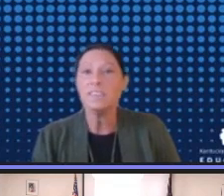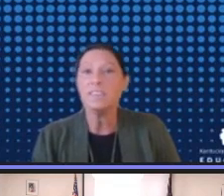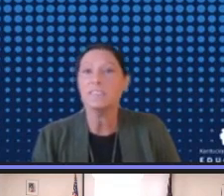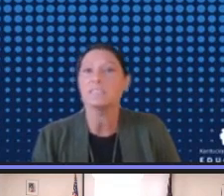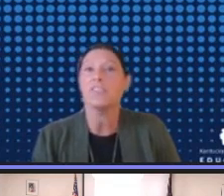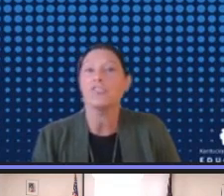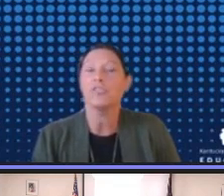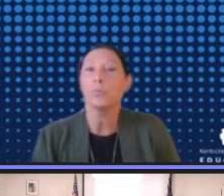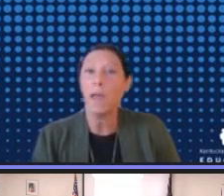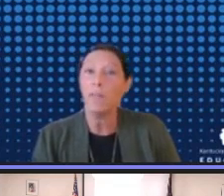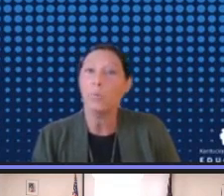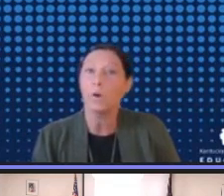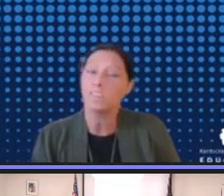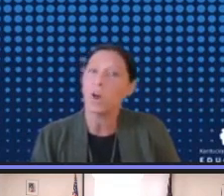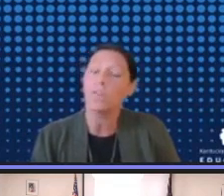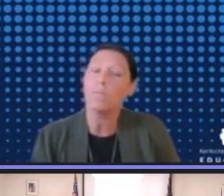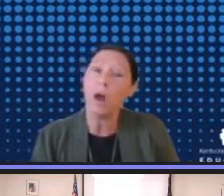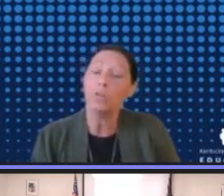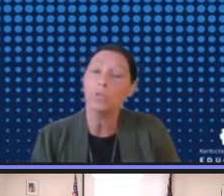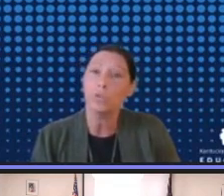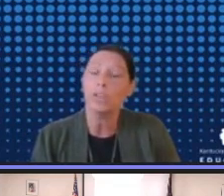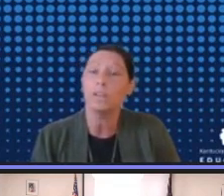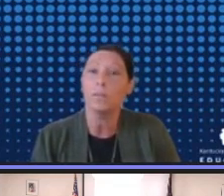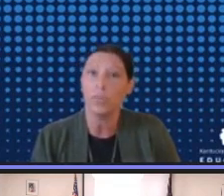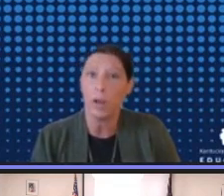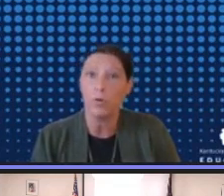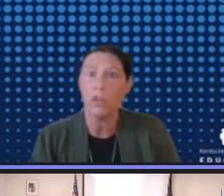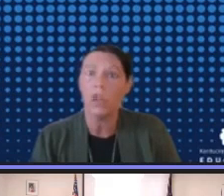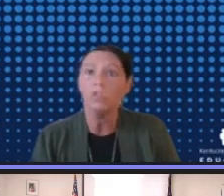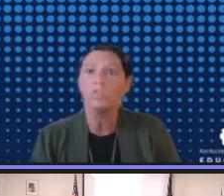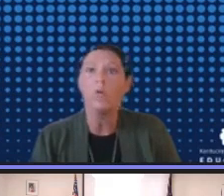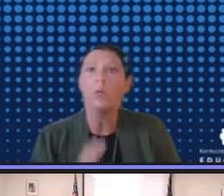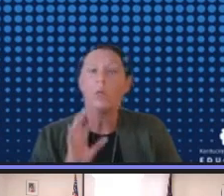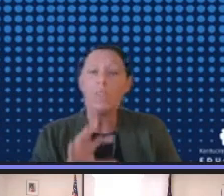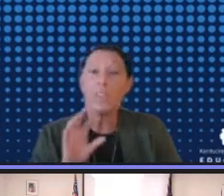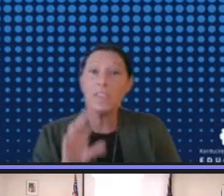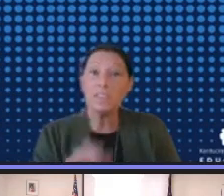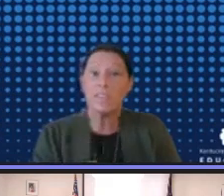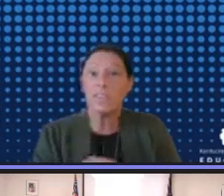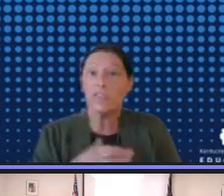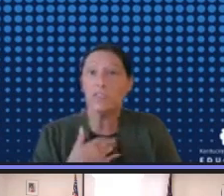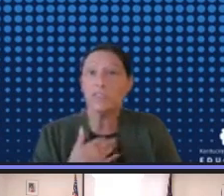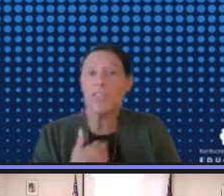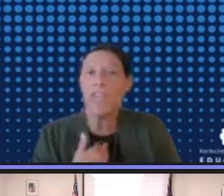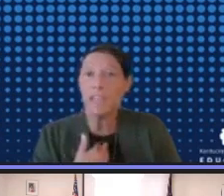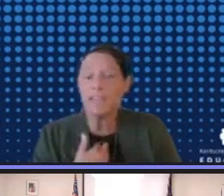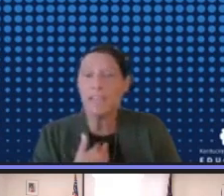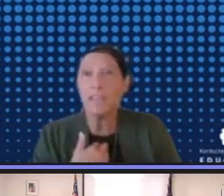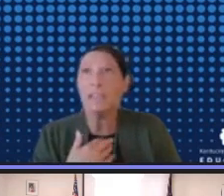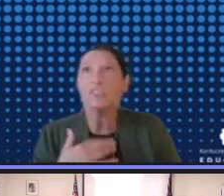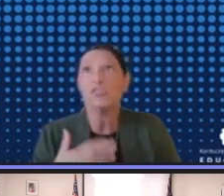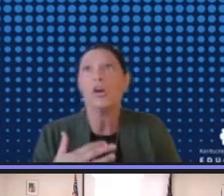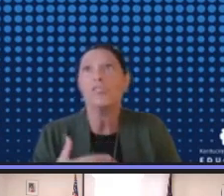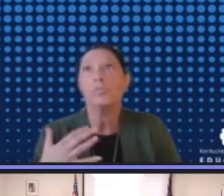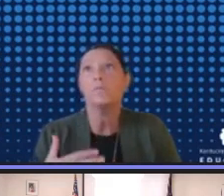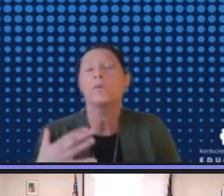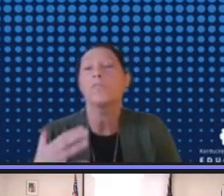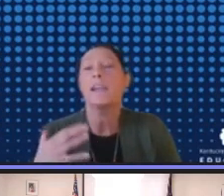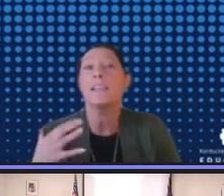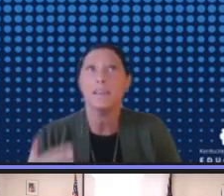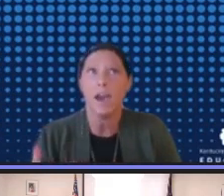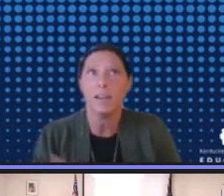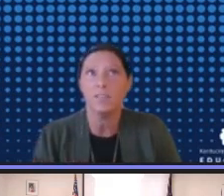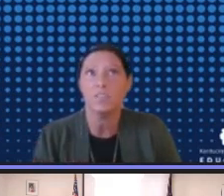1596451. And this is the statute around what is called the Model Curriculum Framework. So within this statute, the KDE is charged